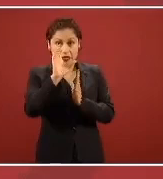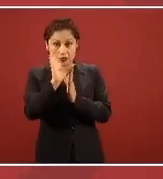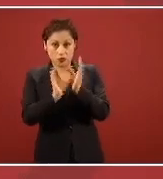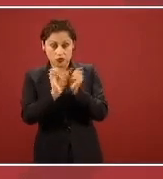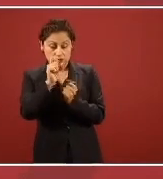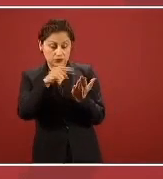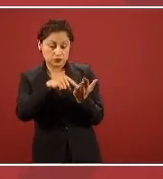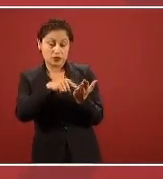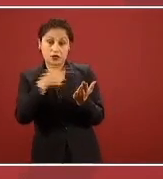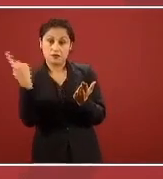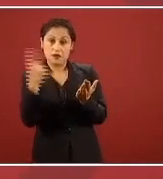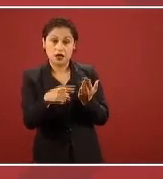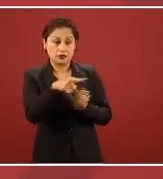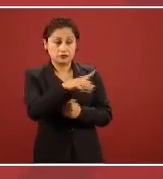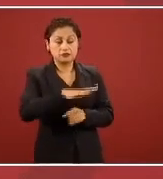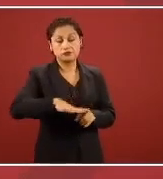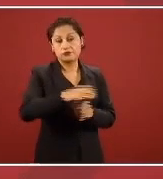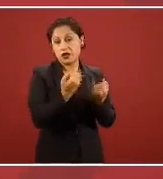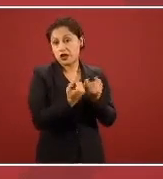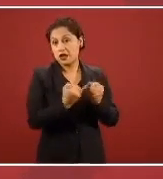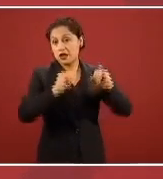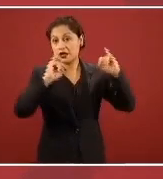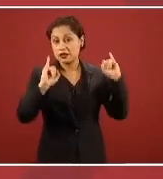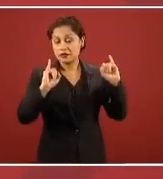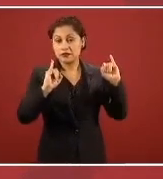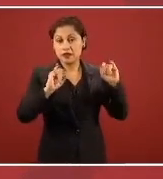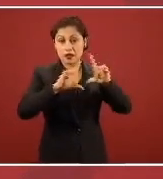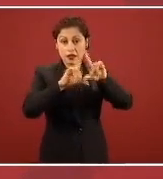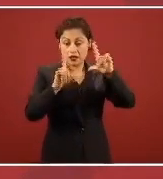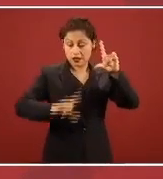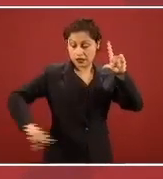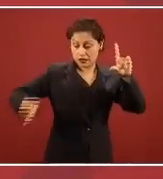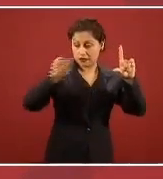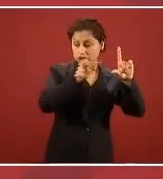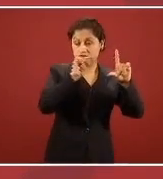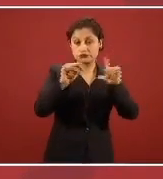sovereign. Sí. Y que